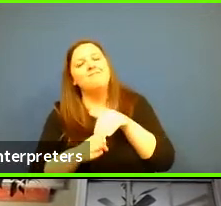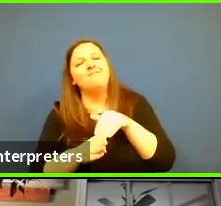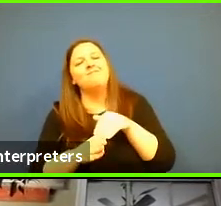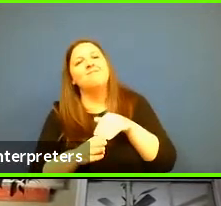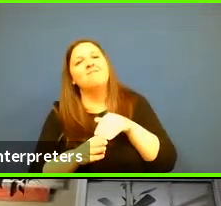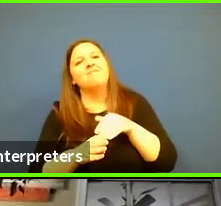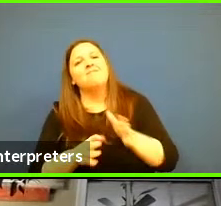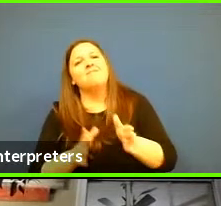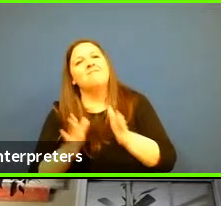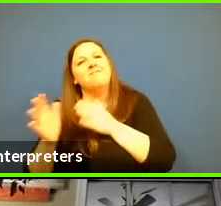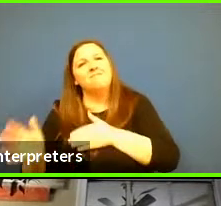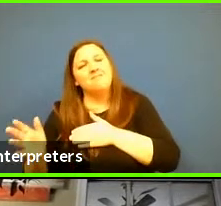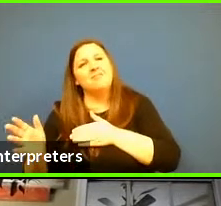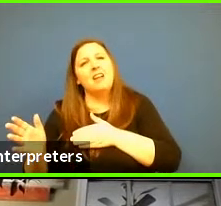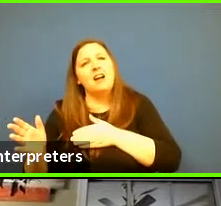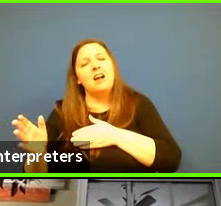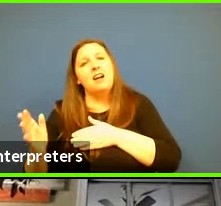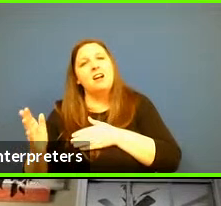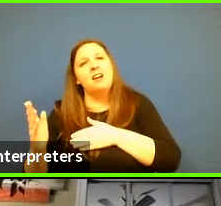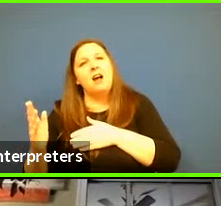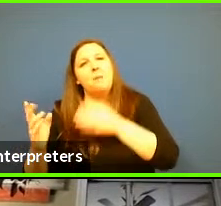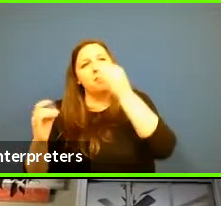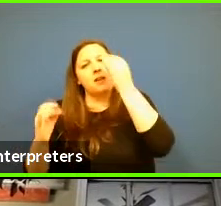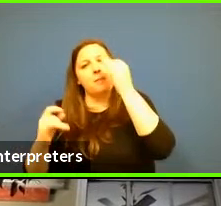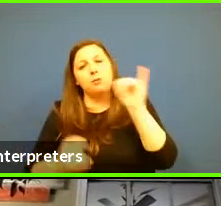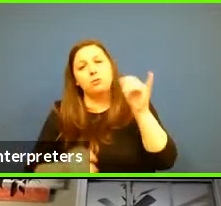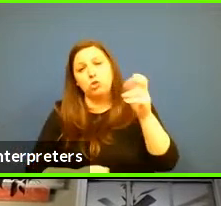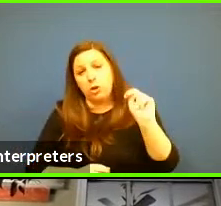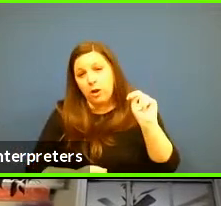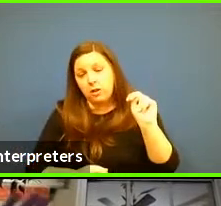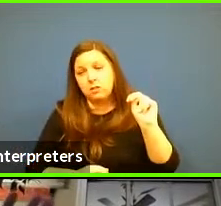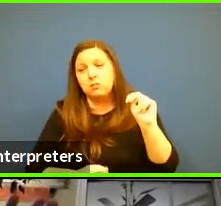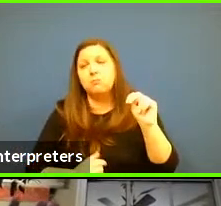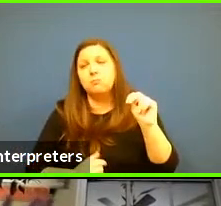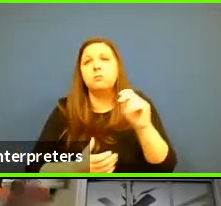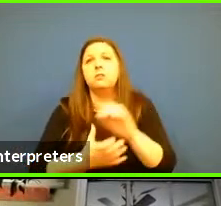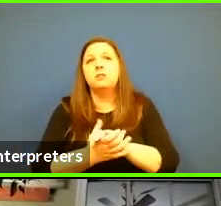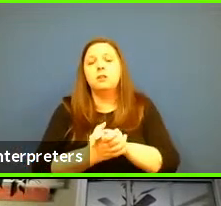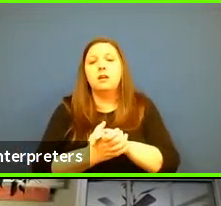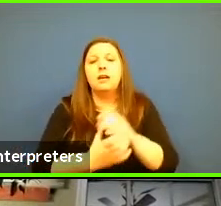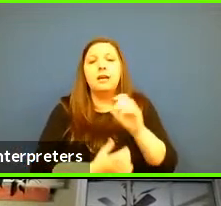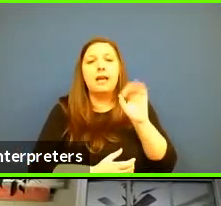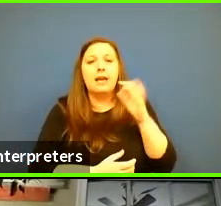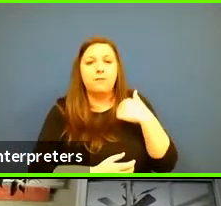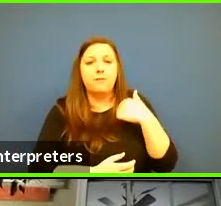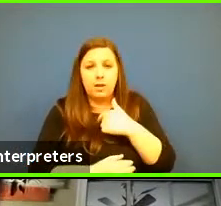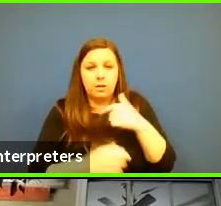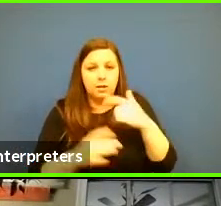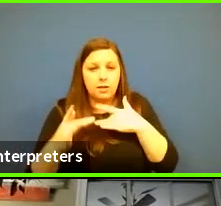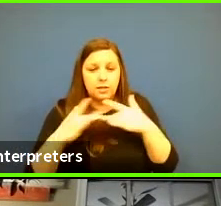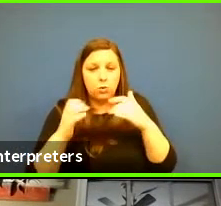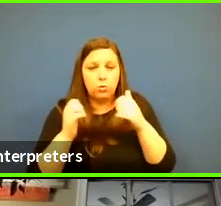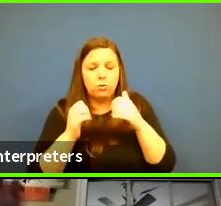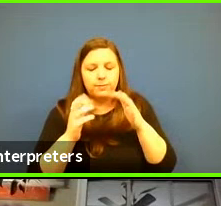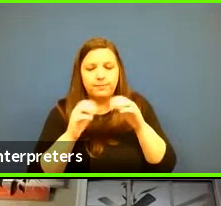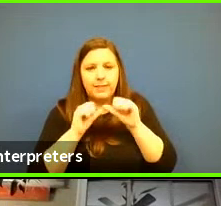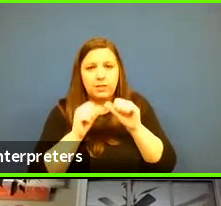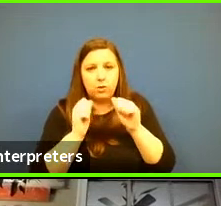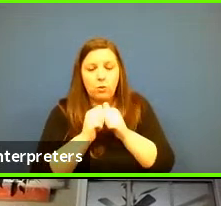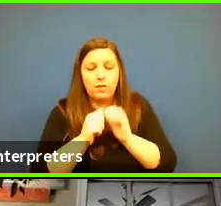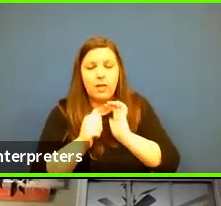and you know, if we continue with our plans and we're going to